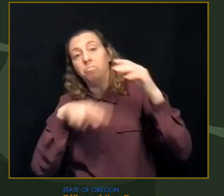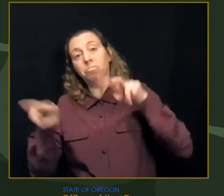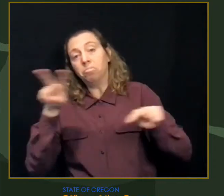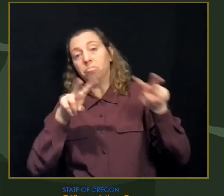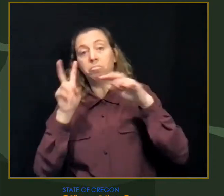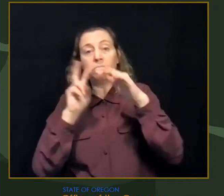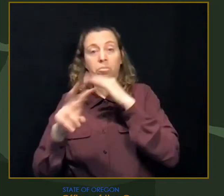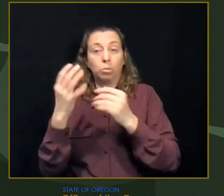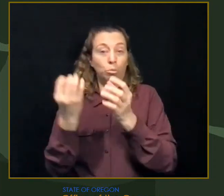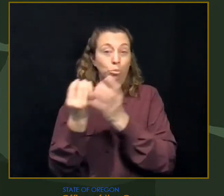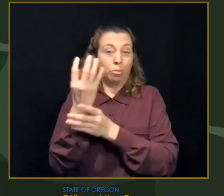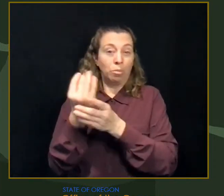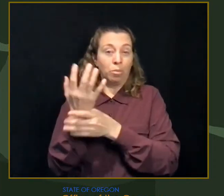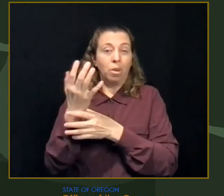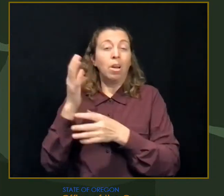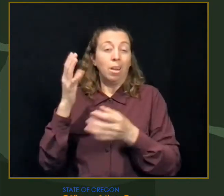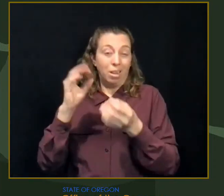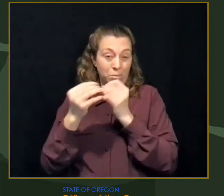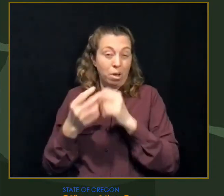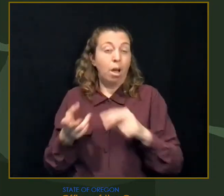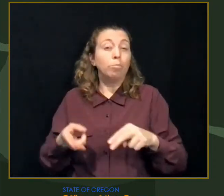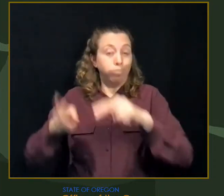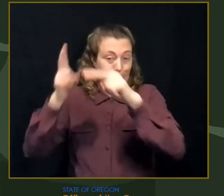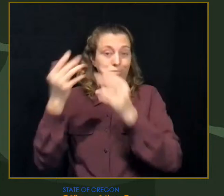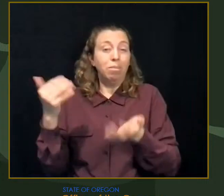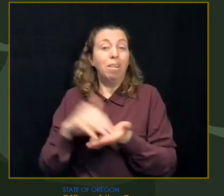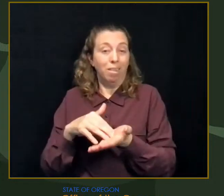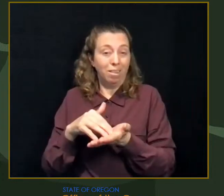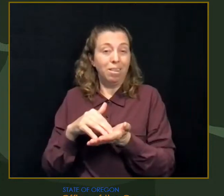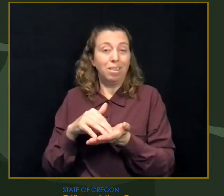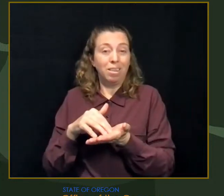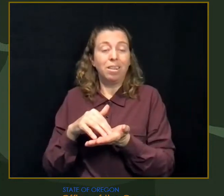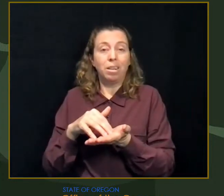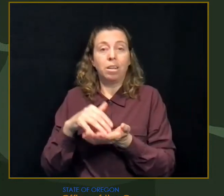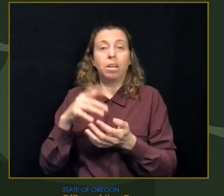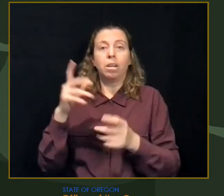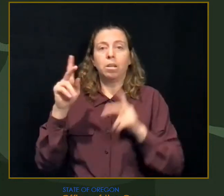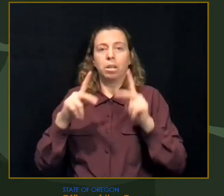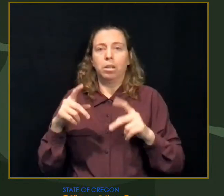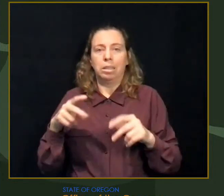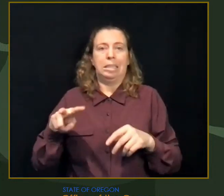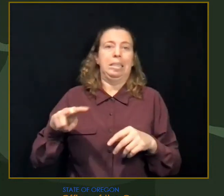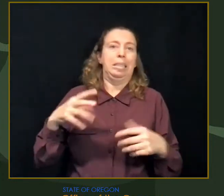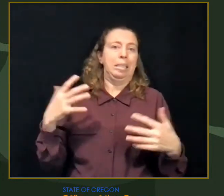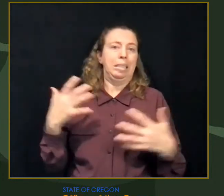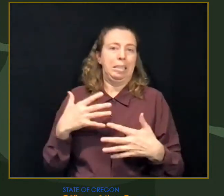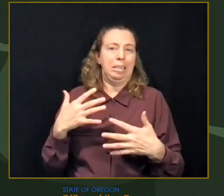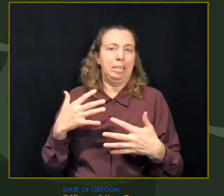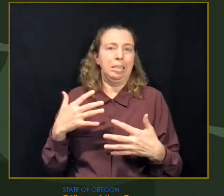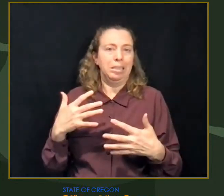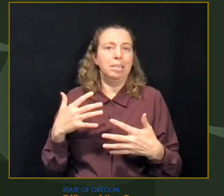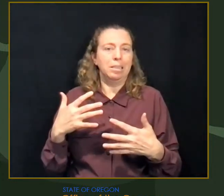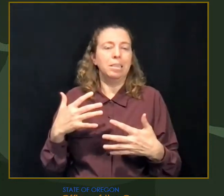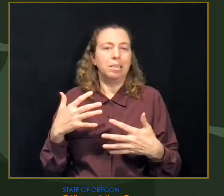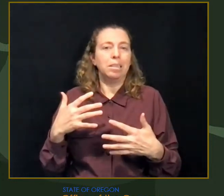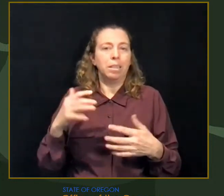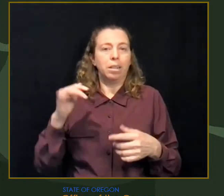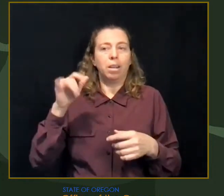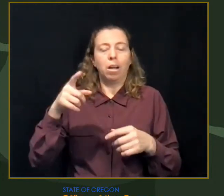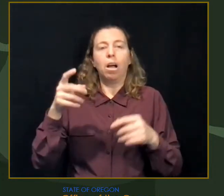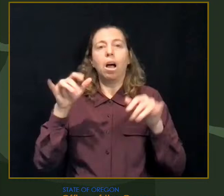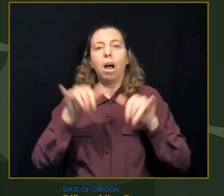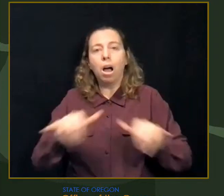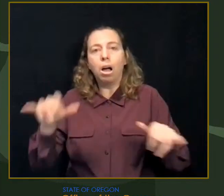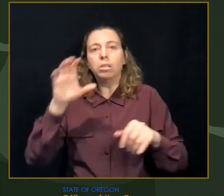you follow that, there's also this fear cycle that takes place, and that's been basically when we've gone and acted the risk